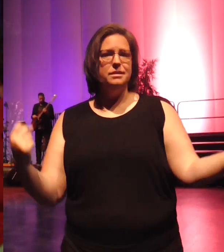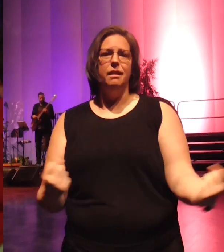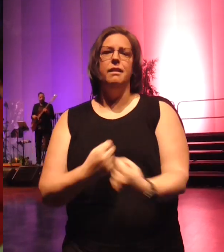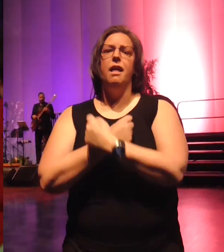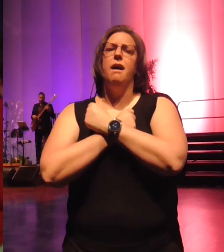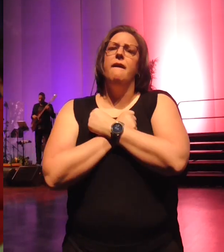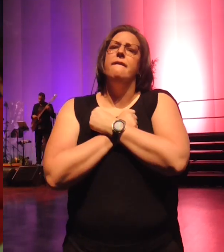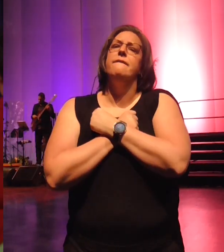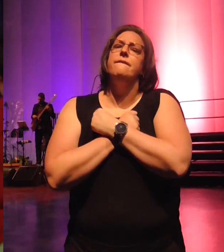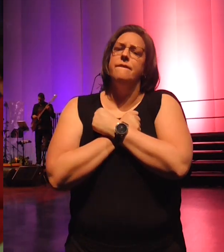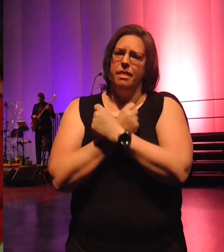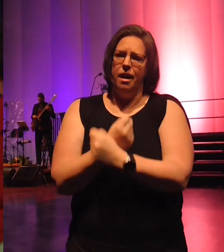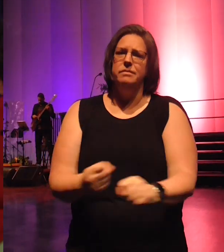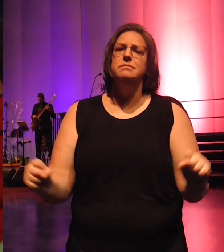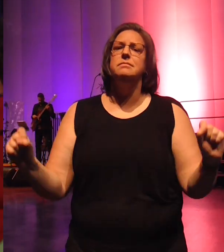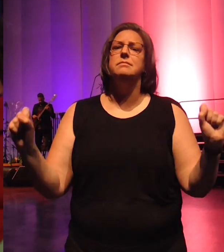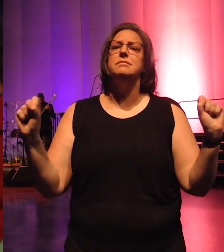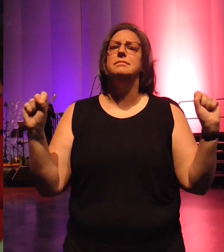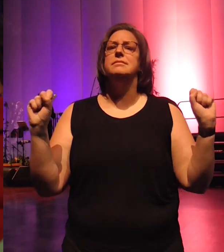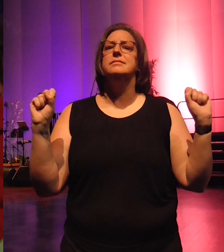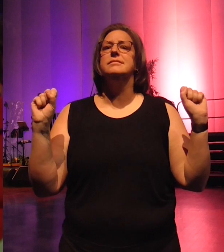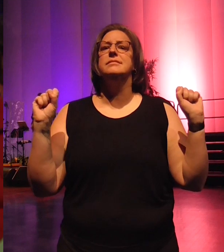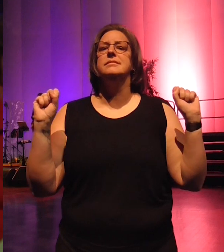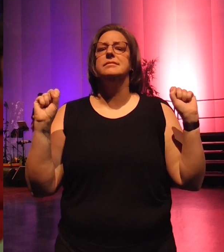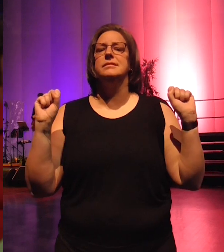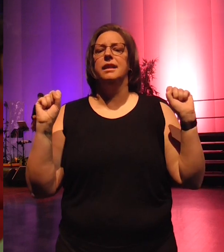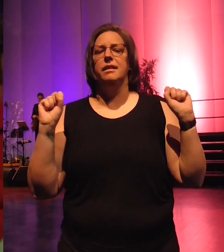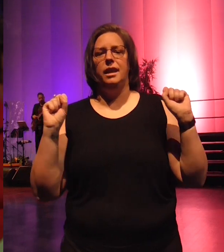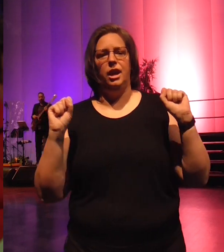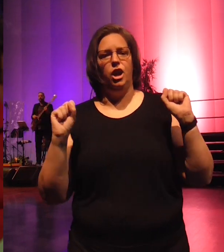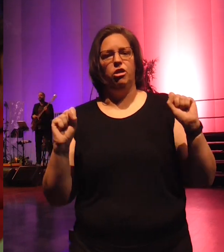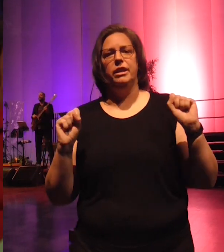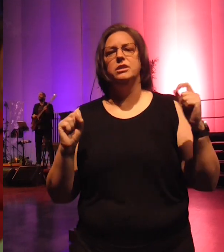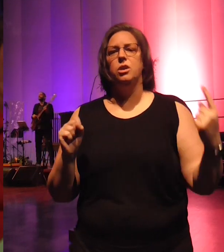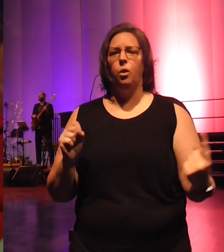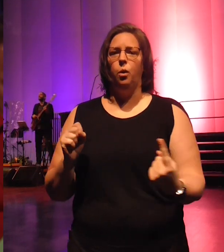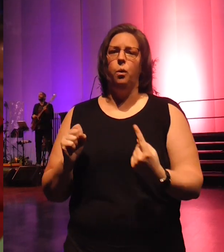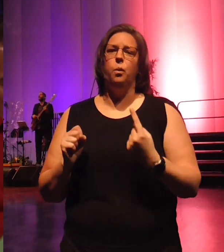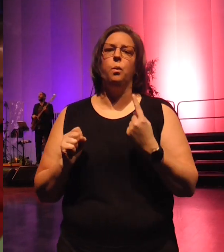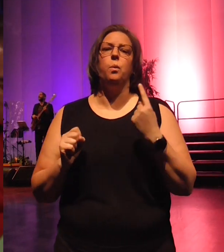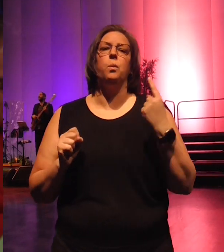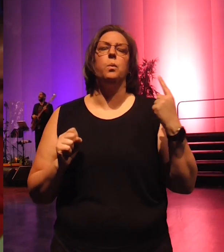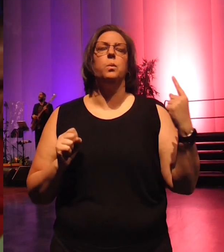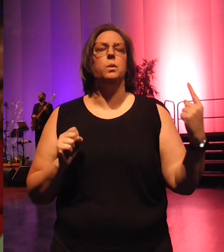sets us free. There is